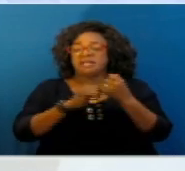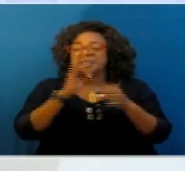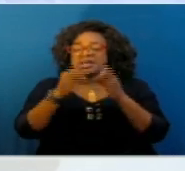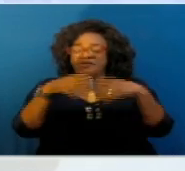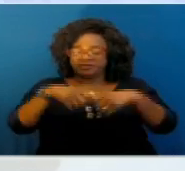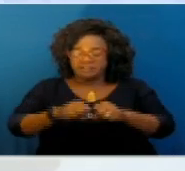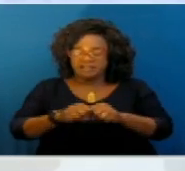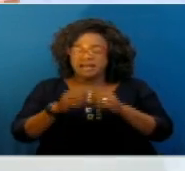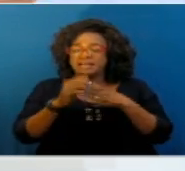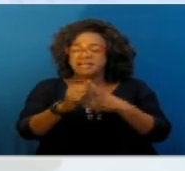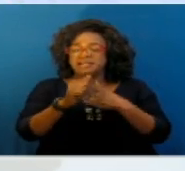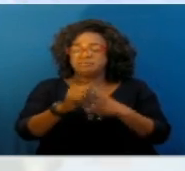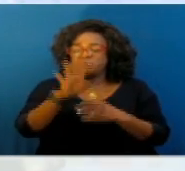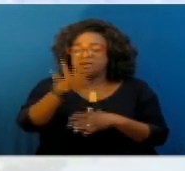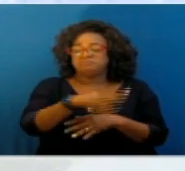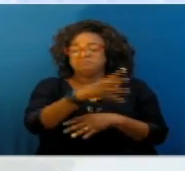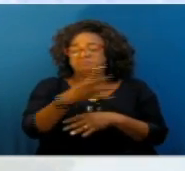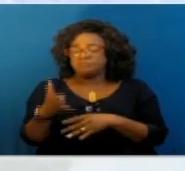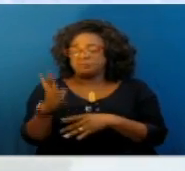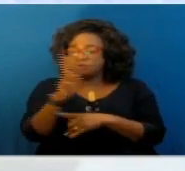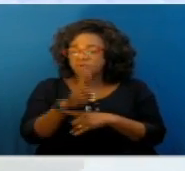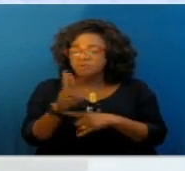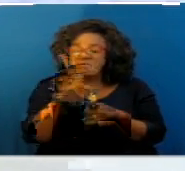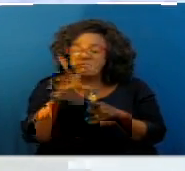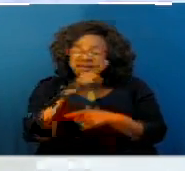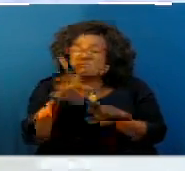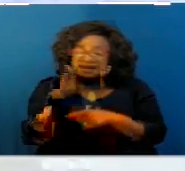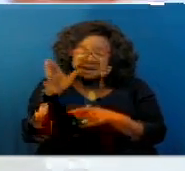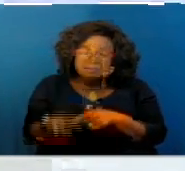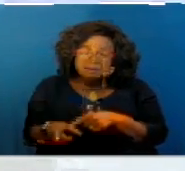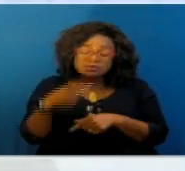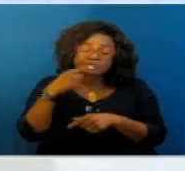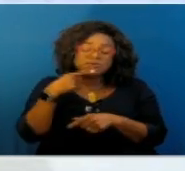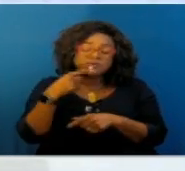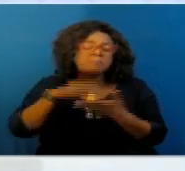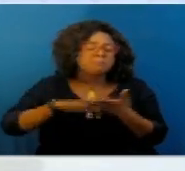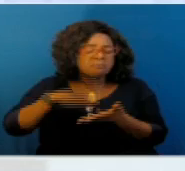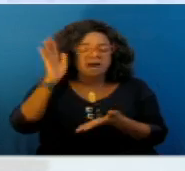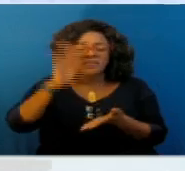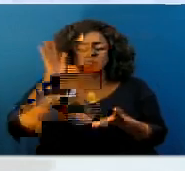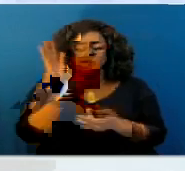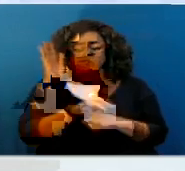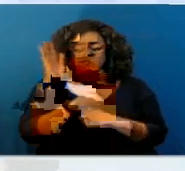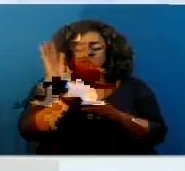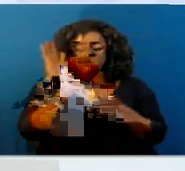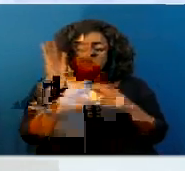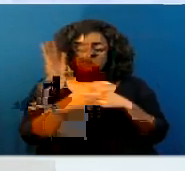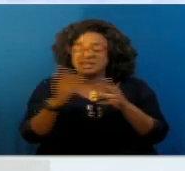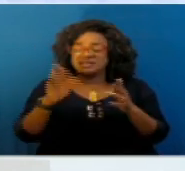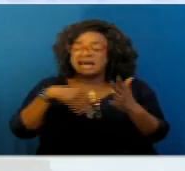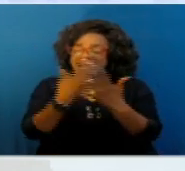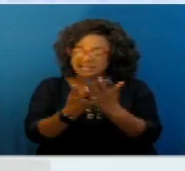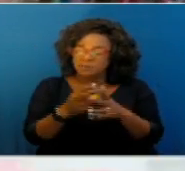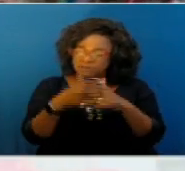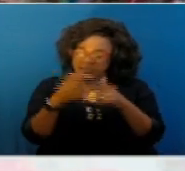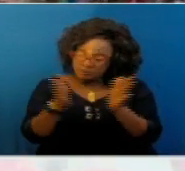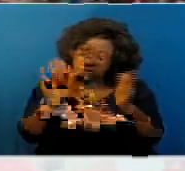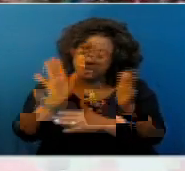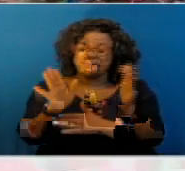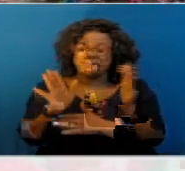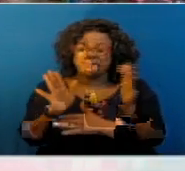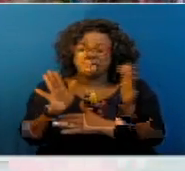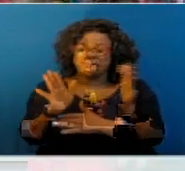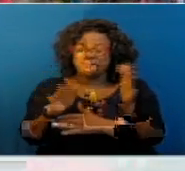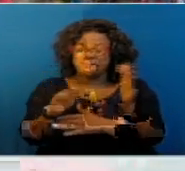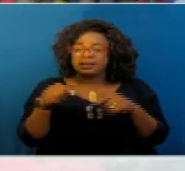akichukua uongozi anafunga Uhuru. Na makosa ya huyo mtu mwenye anaongea ni mingi kushinda ya Uhuru. Tukianza kufunga watu tutaanza na yeye. This has